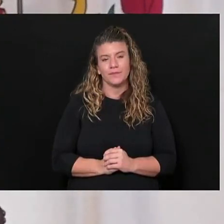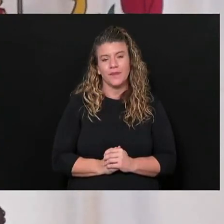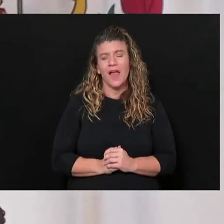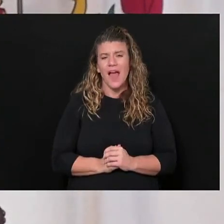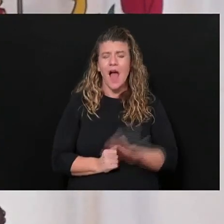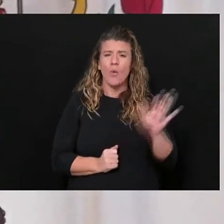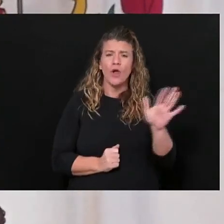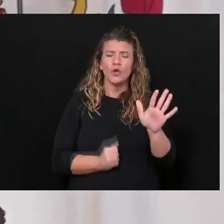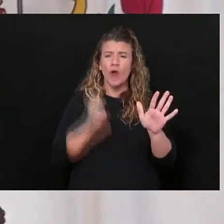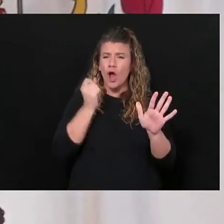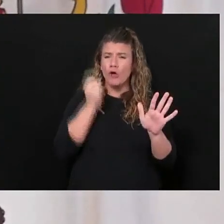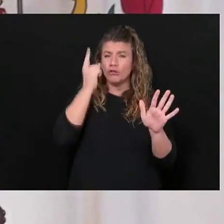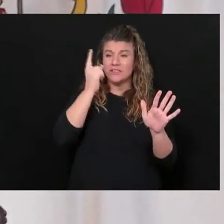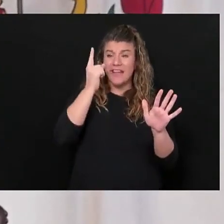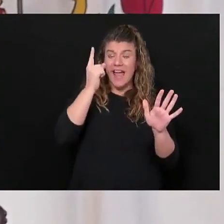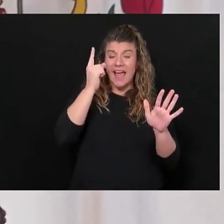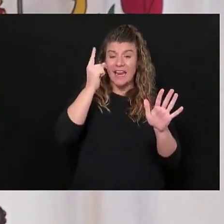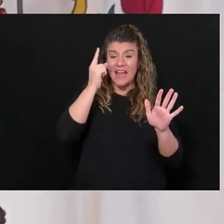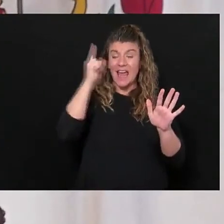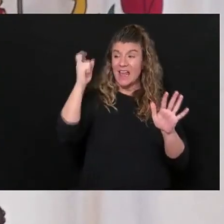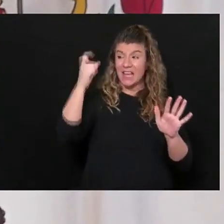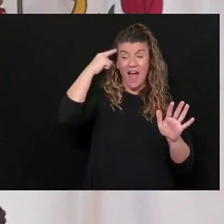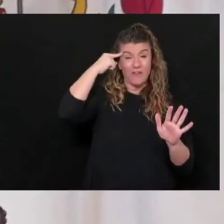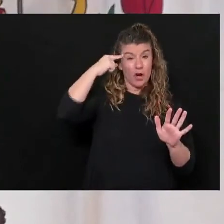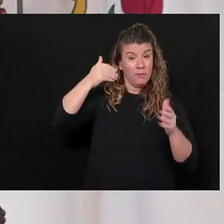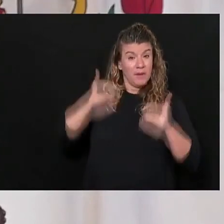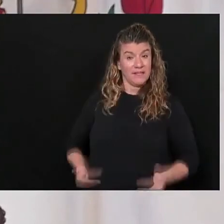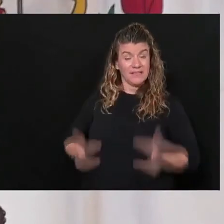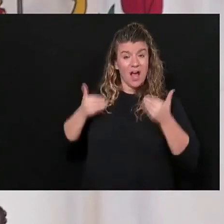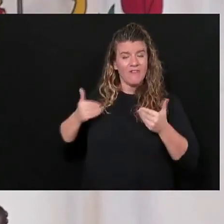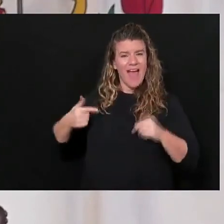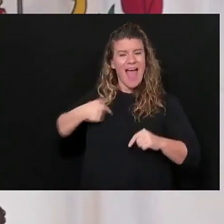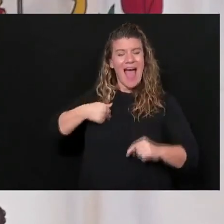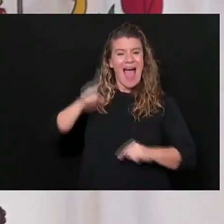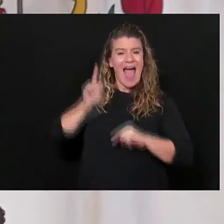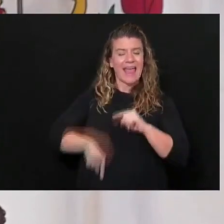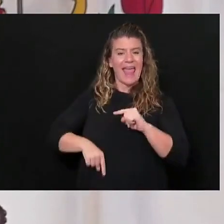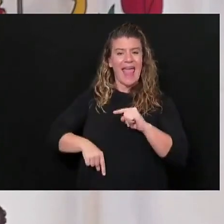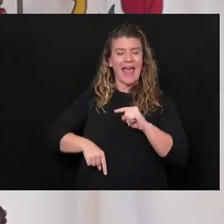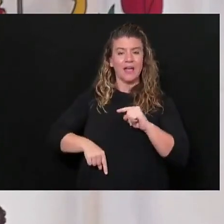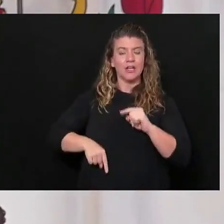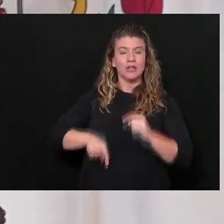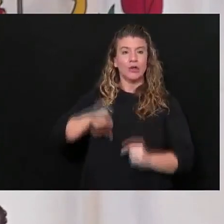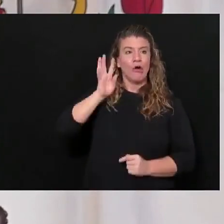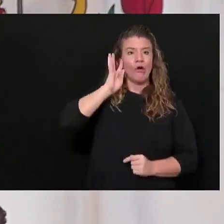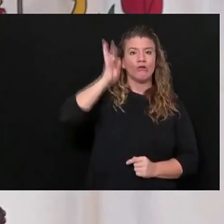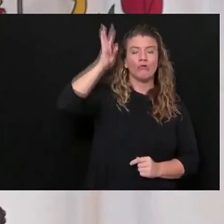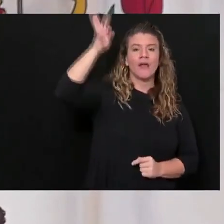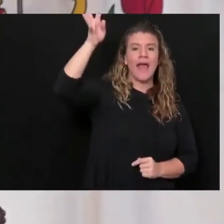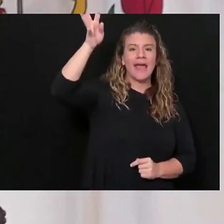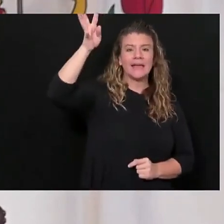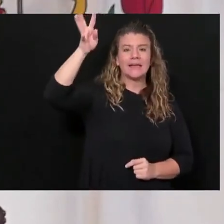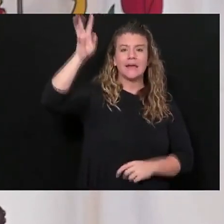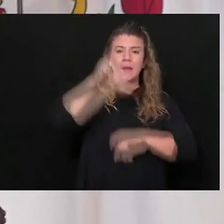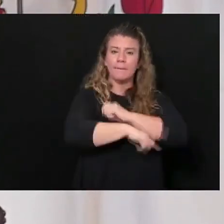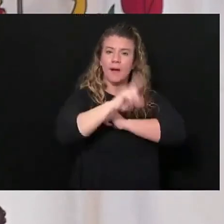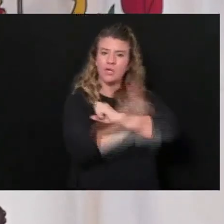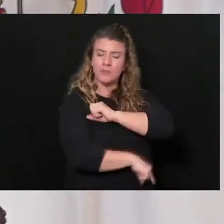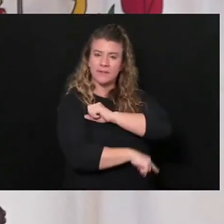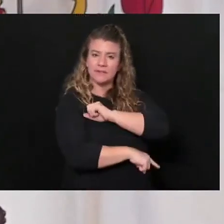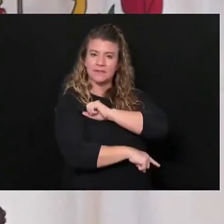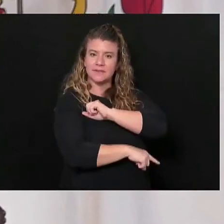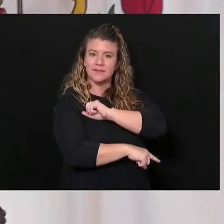just at his discretion create criminal offenses.